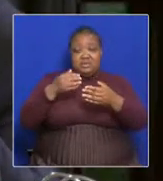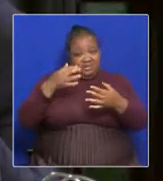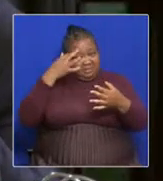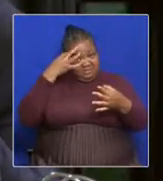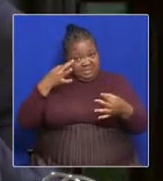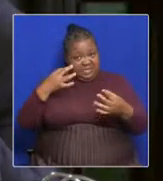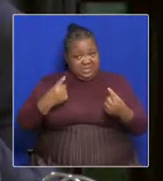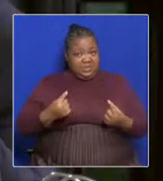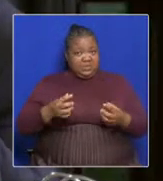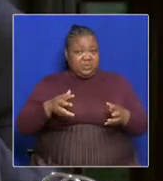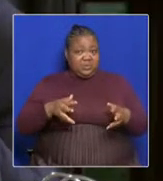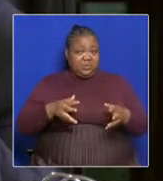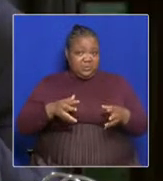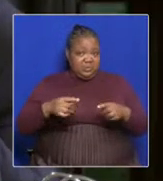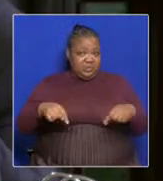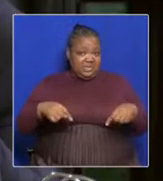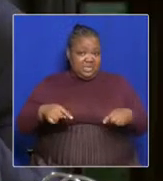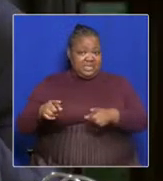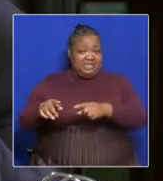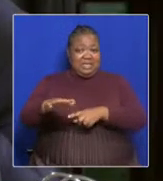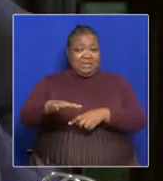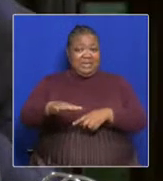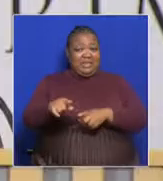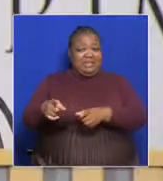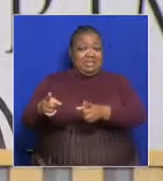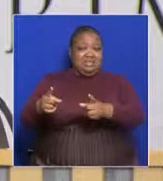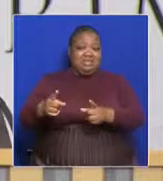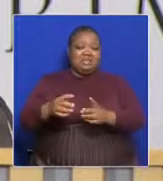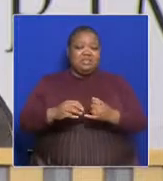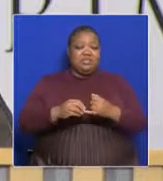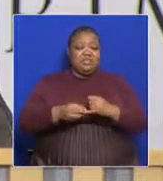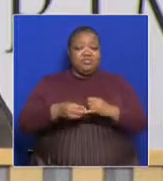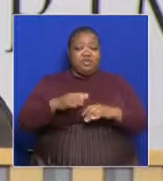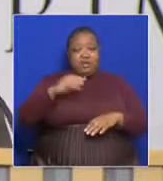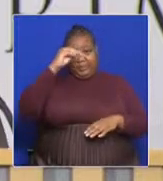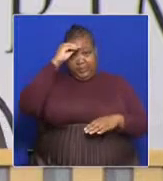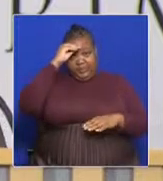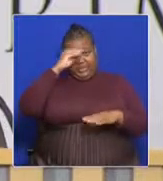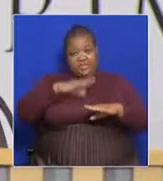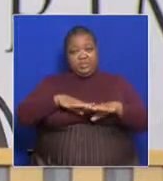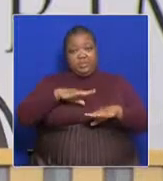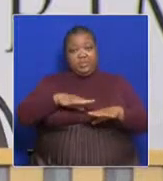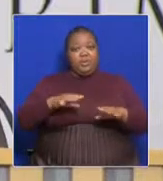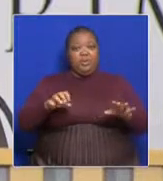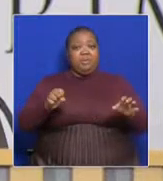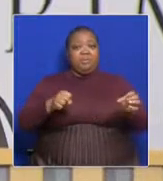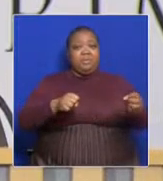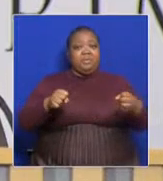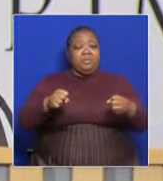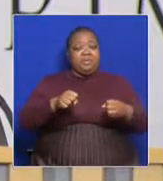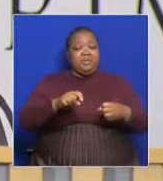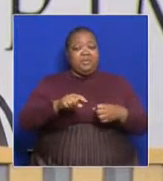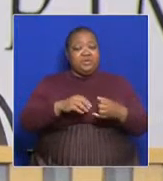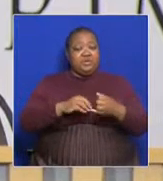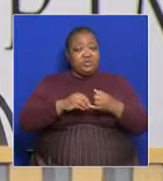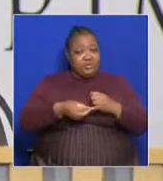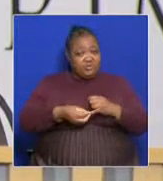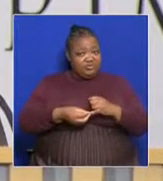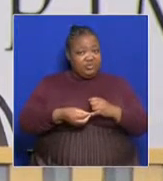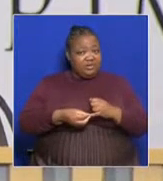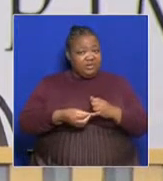trying to get reinforcements. Because you never know. trying, maybe you could have